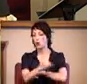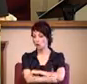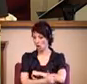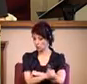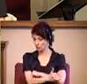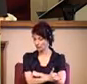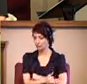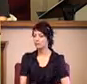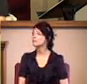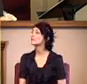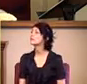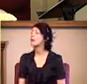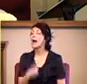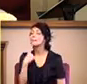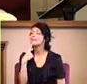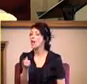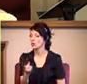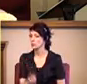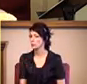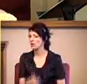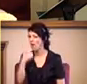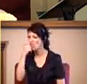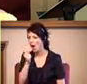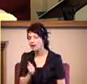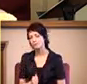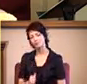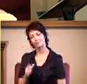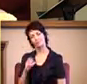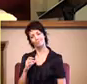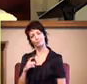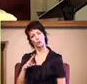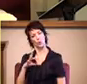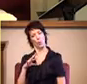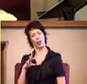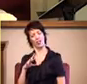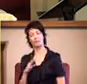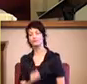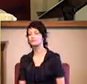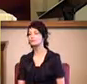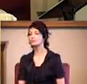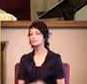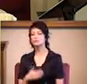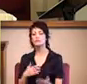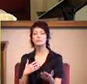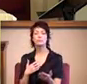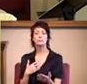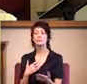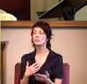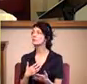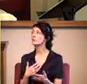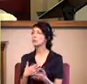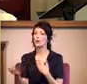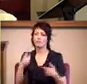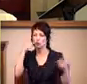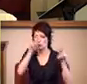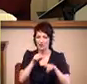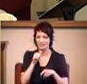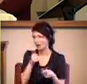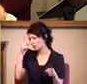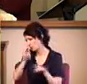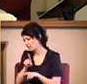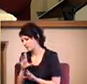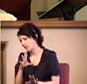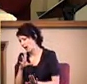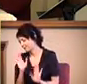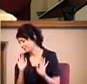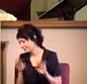And the really cool, I'm going to tell you what I find is a couple cool things about it. Whatever is agreed or not agreed